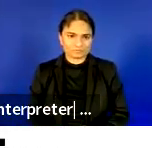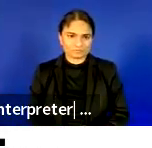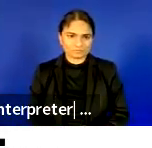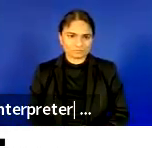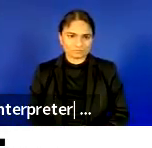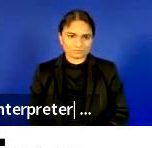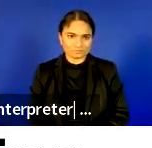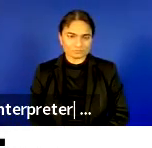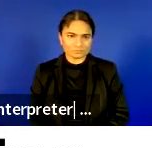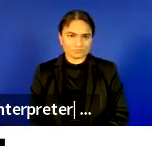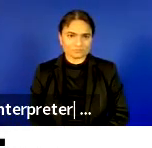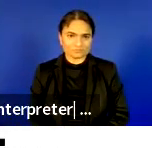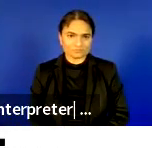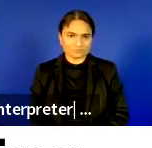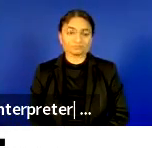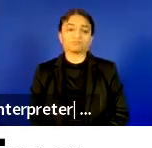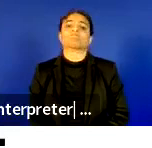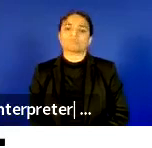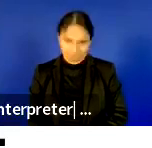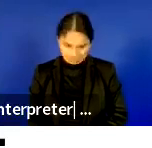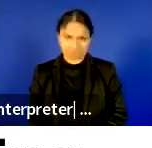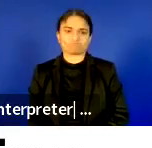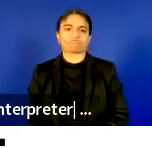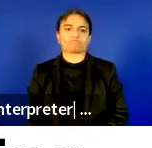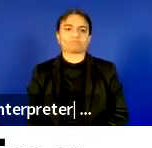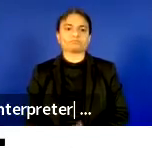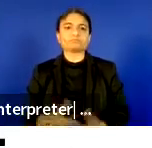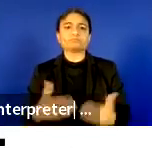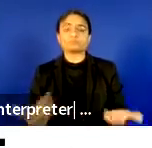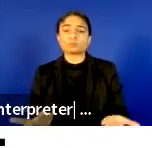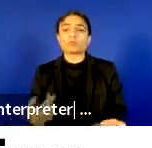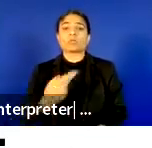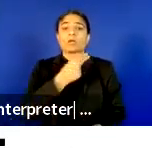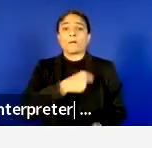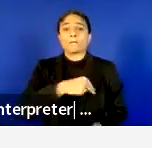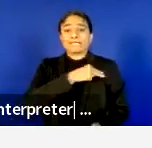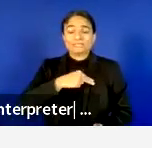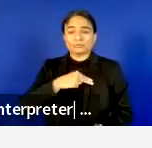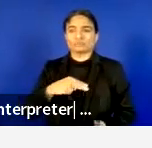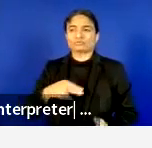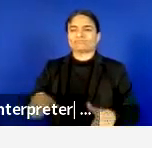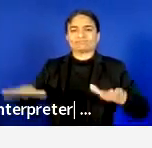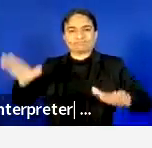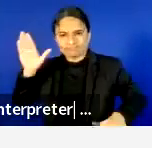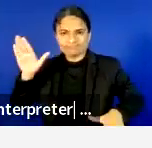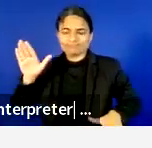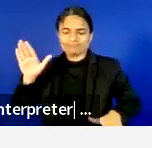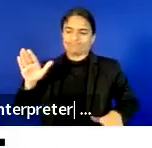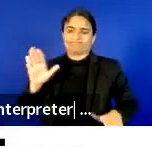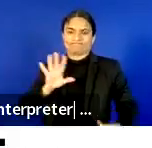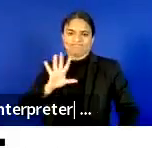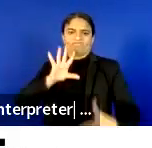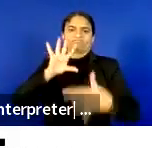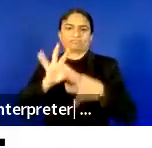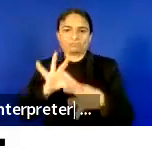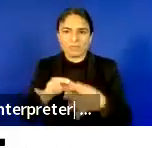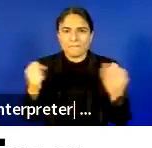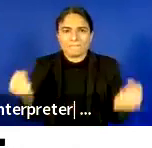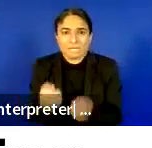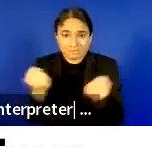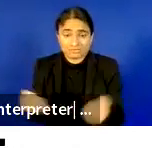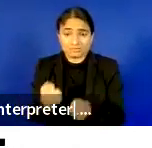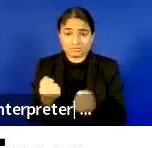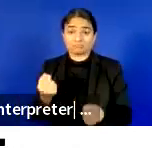From pledge to practice, you know, Gretchen said that accessibility and inclusion is